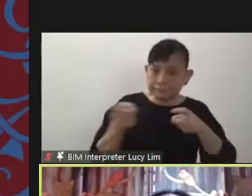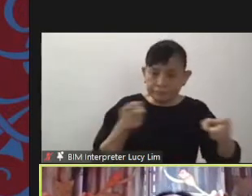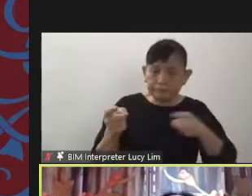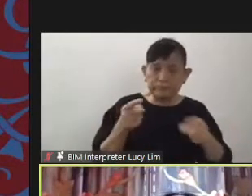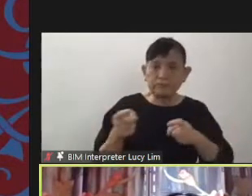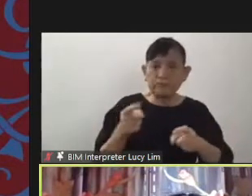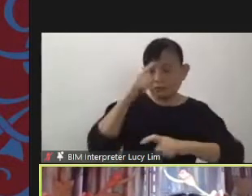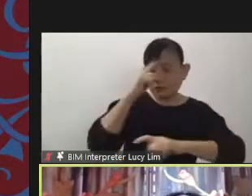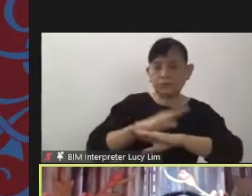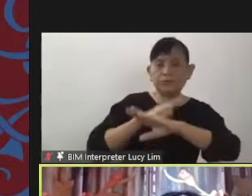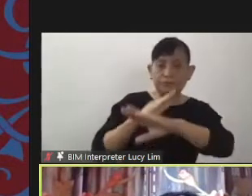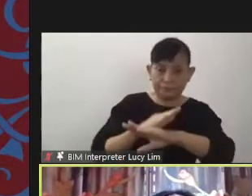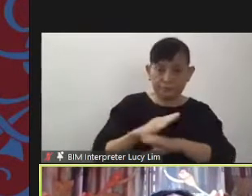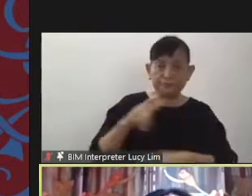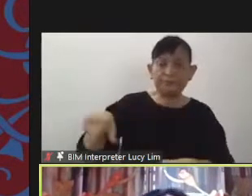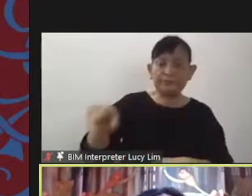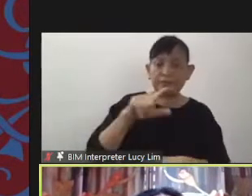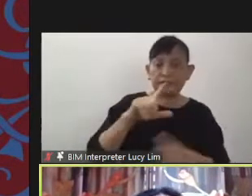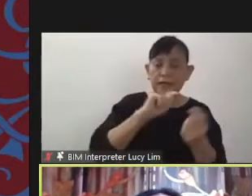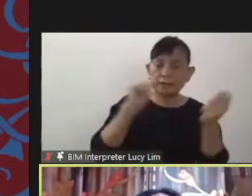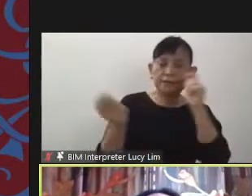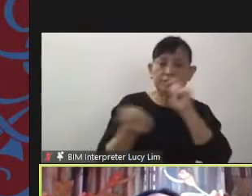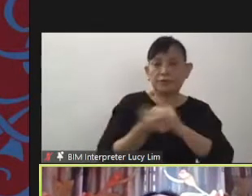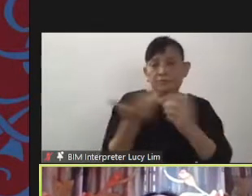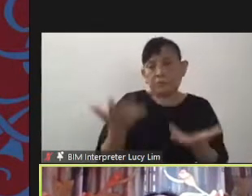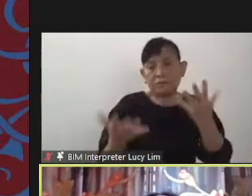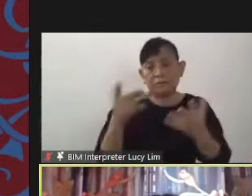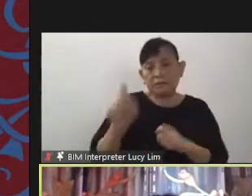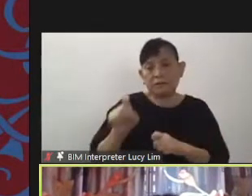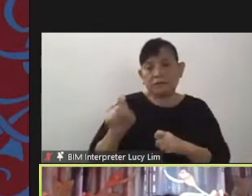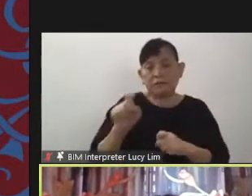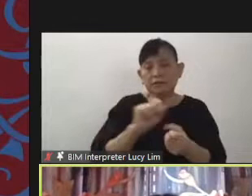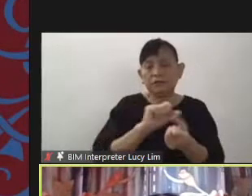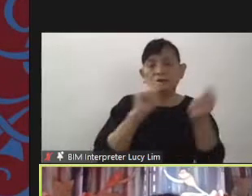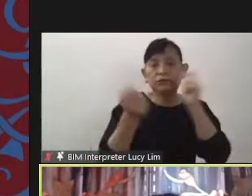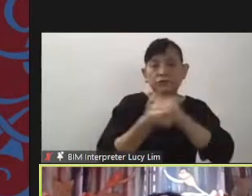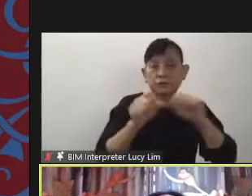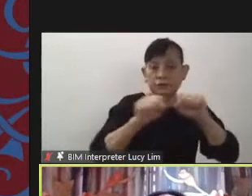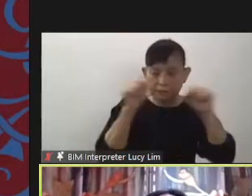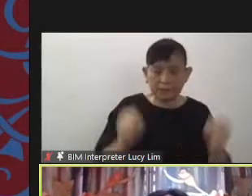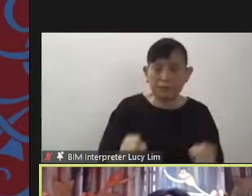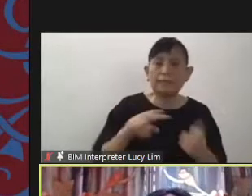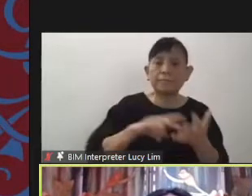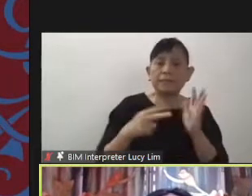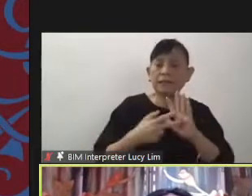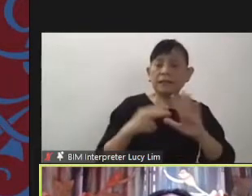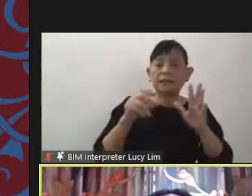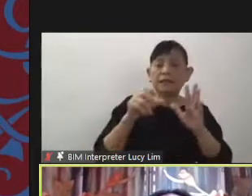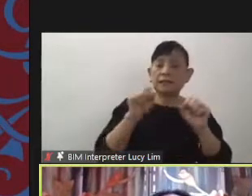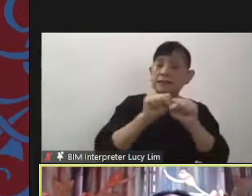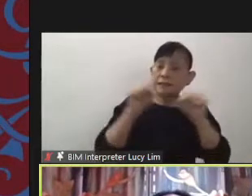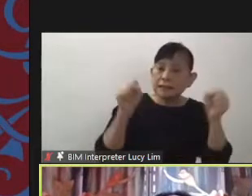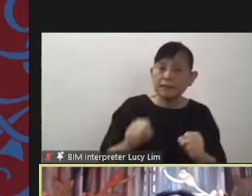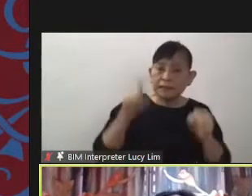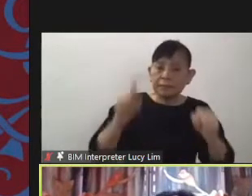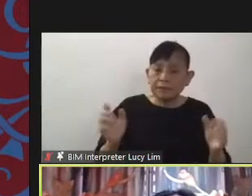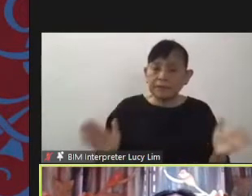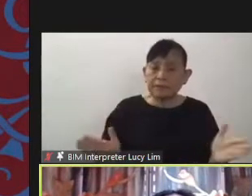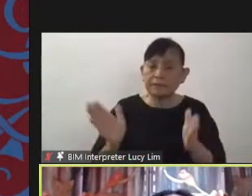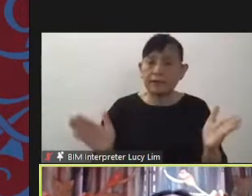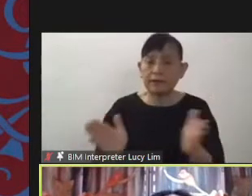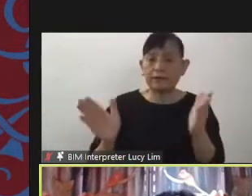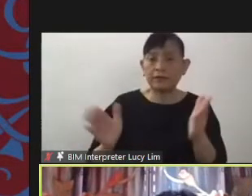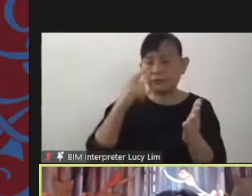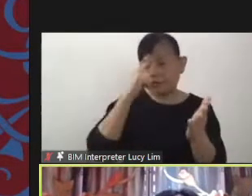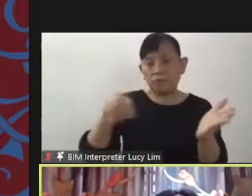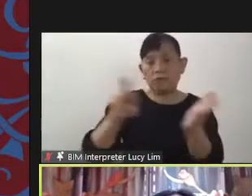legislations. And that requires a change of system. So you have to ensure that the system encourages and supports reporting. So when it comes to police